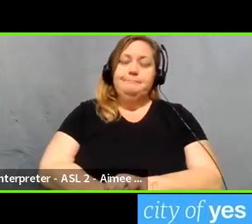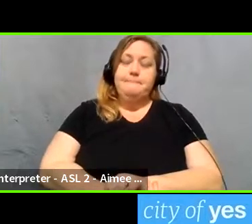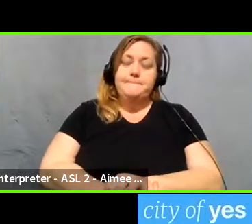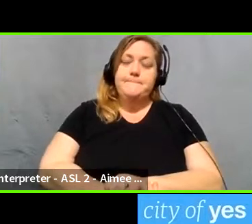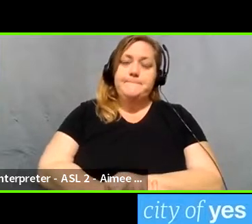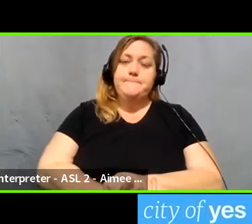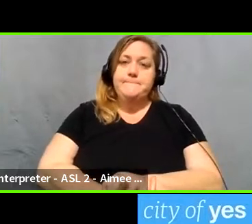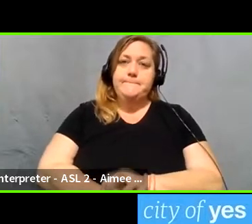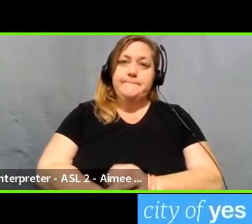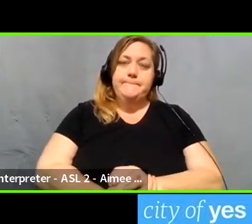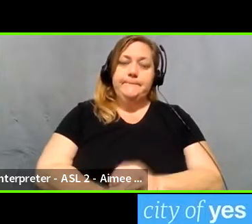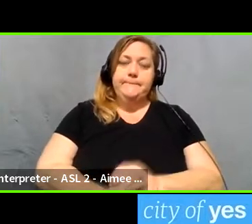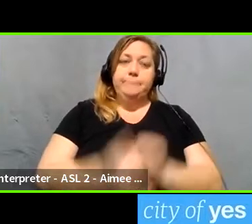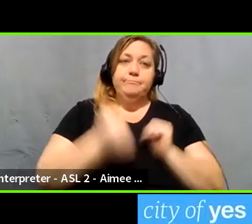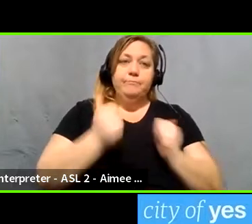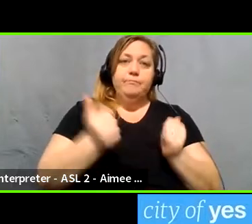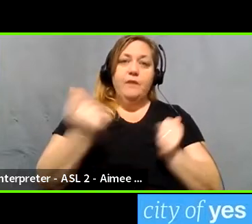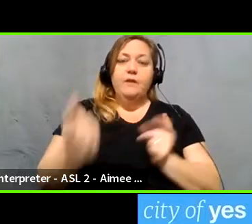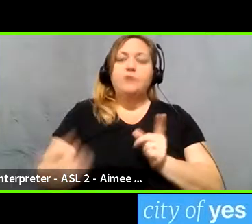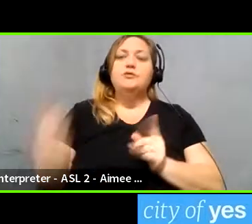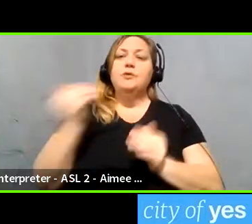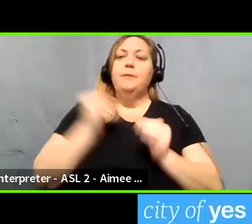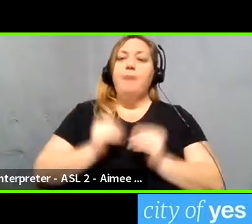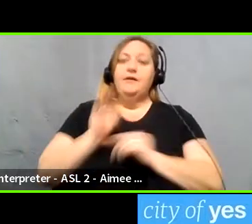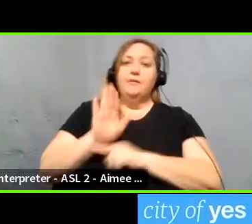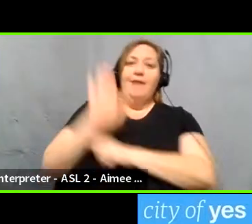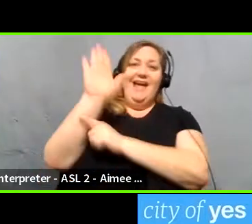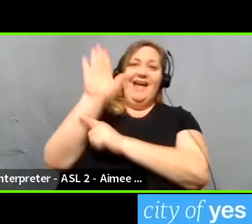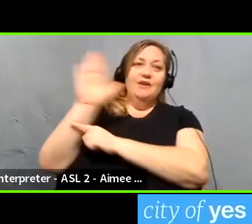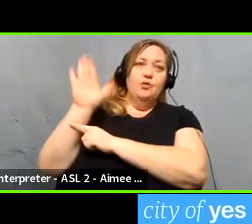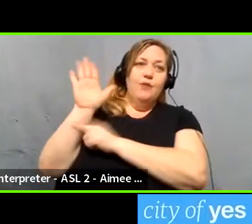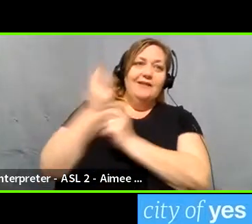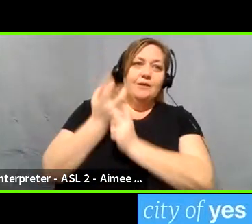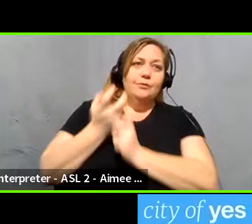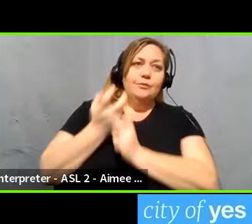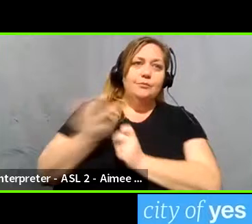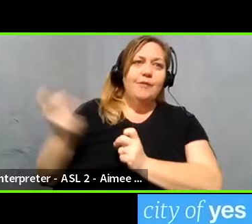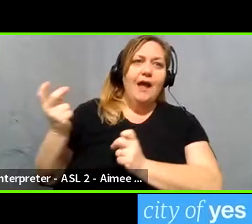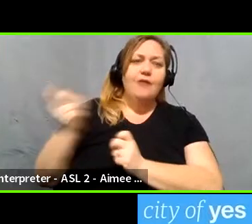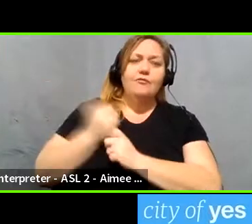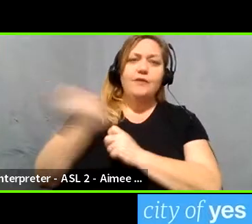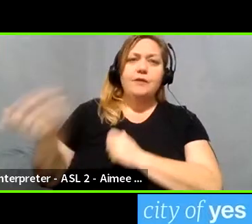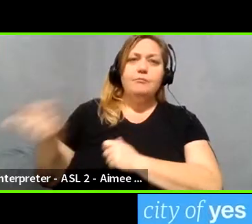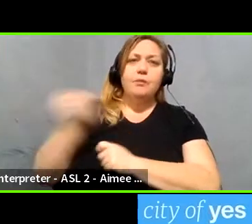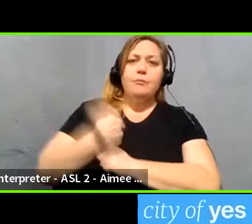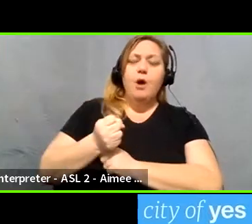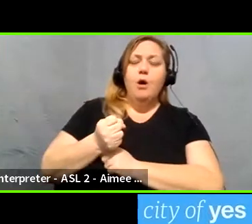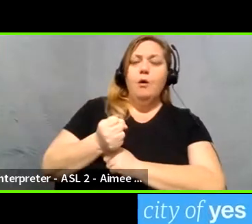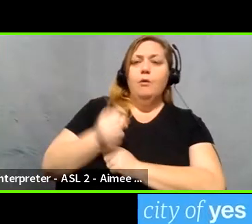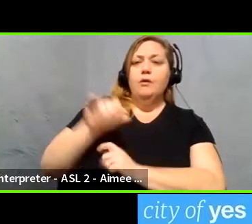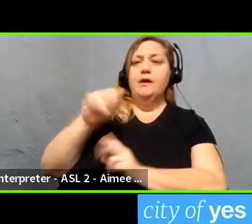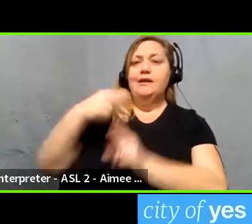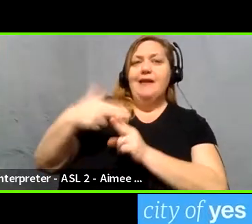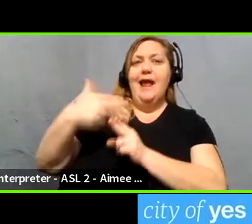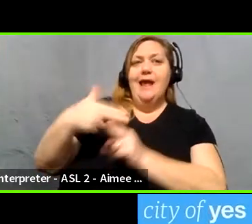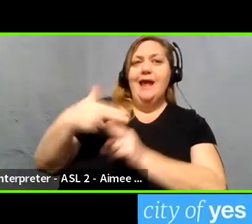Great. So let's move back to some hands that are raised. If we can promote Jonathan. Okay.